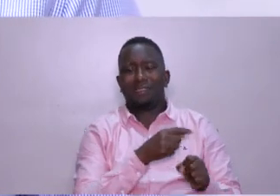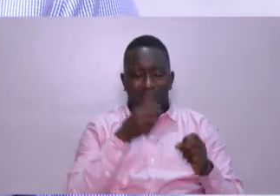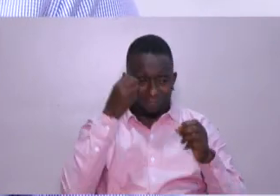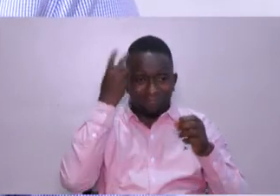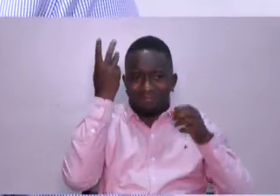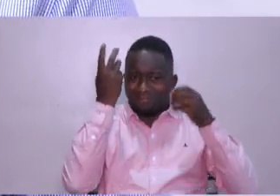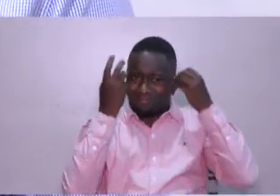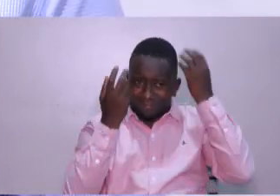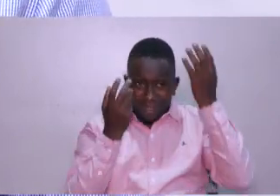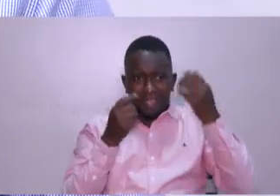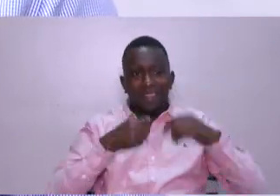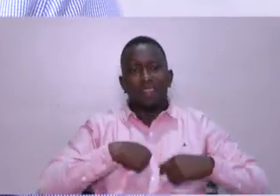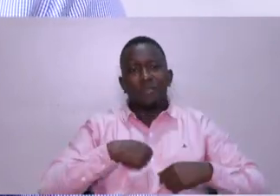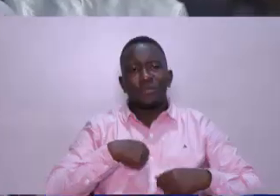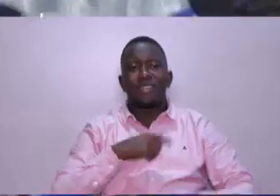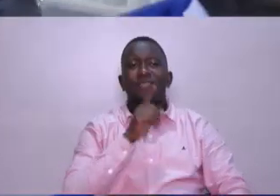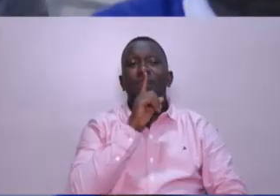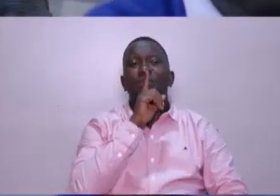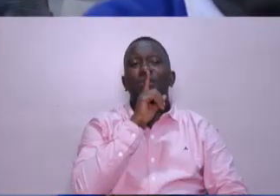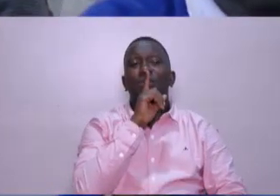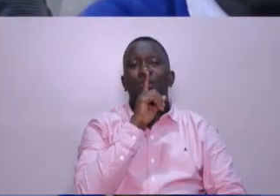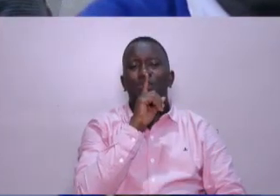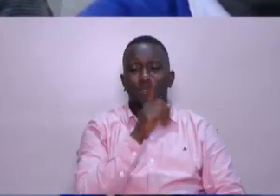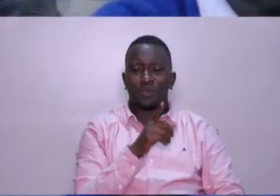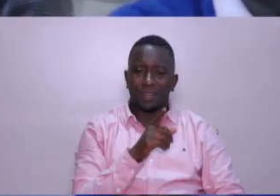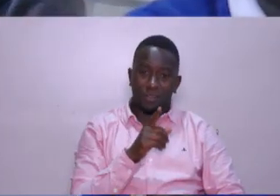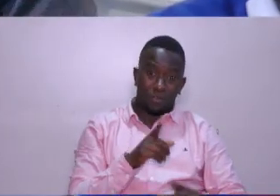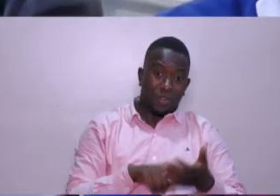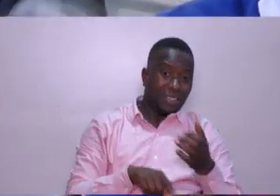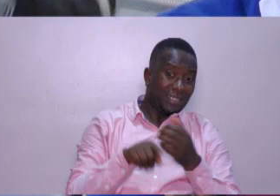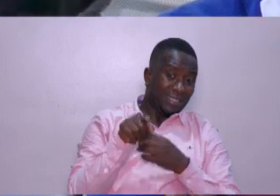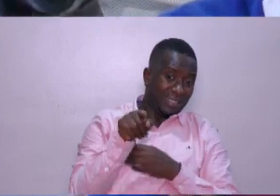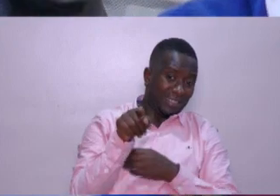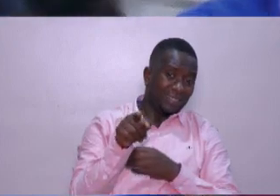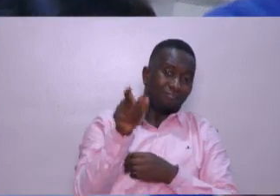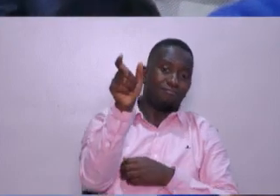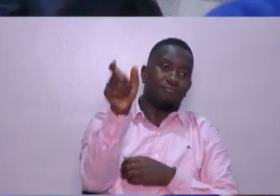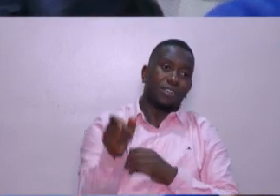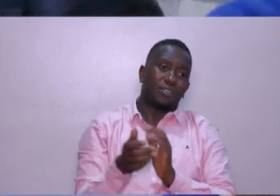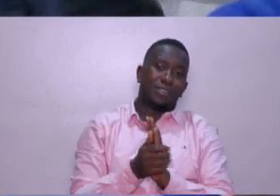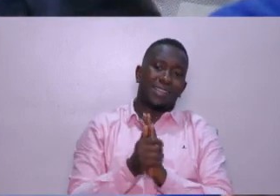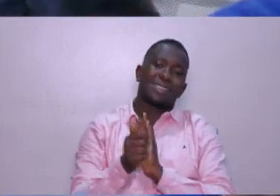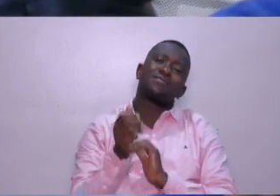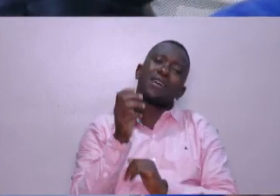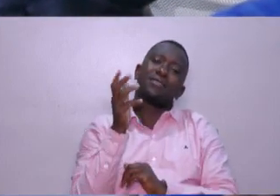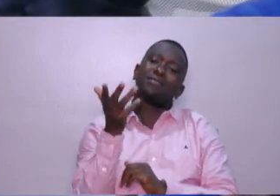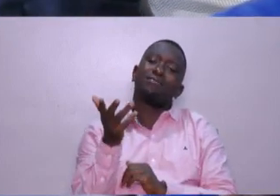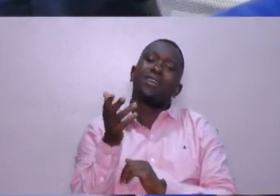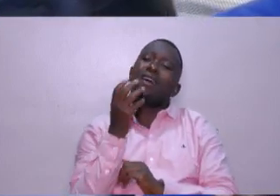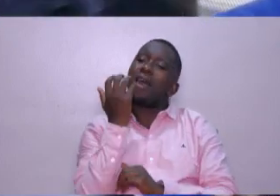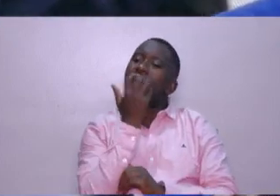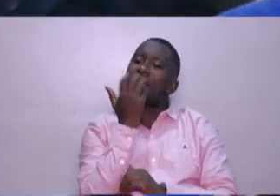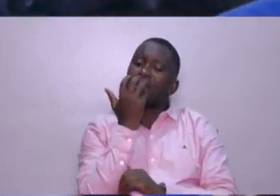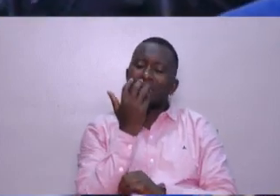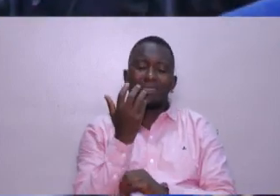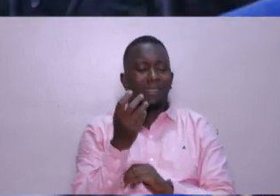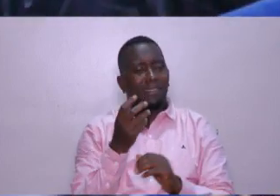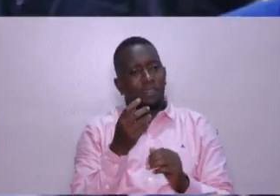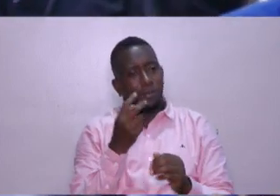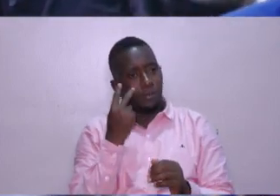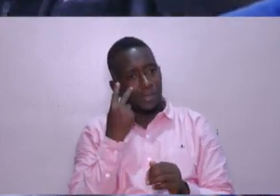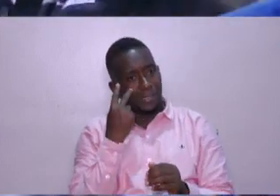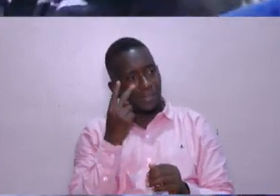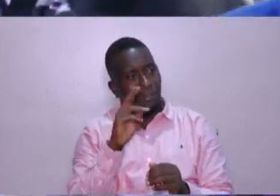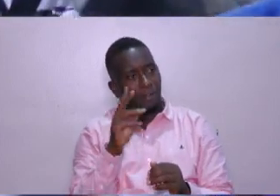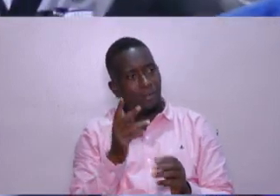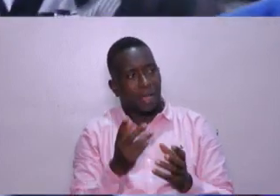I'm very sure for the animator, it will be a lot easier than when you are dealing with a